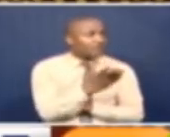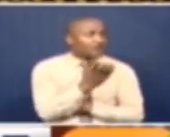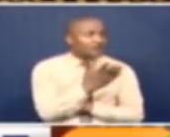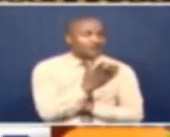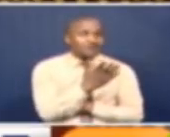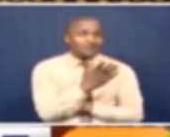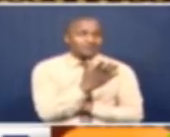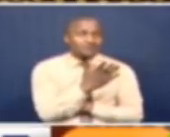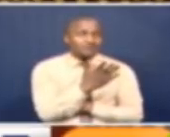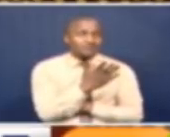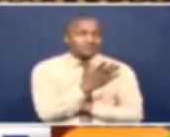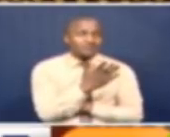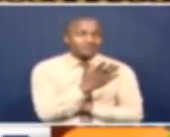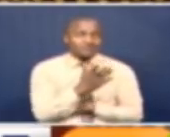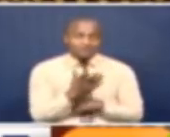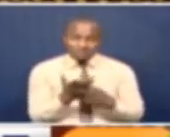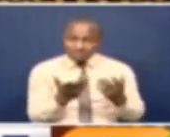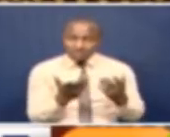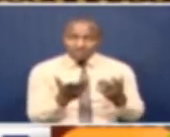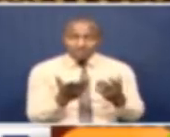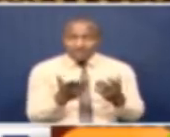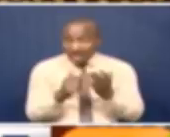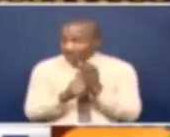255 of the Constitution